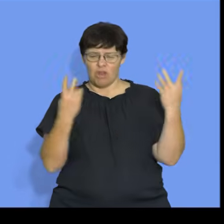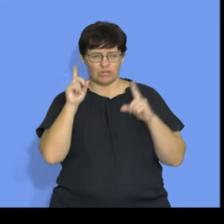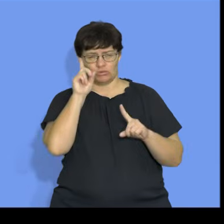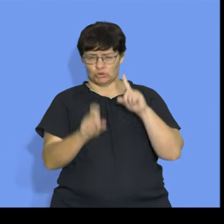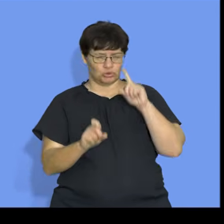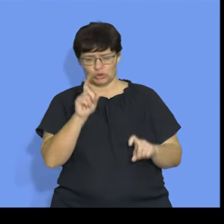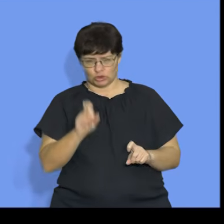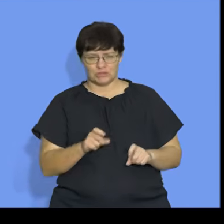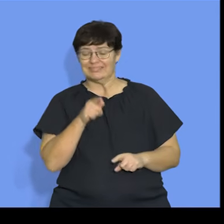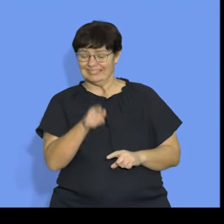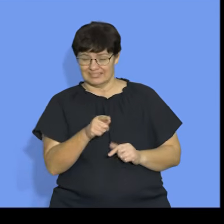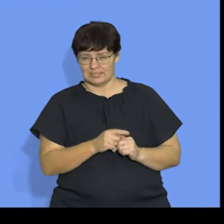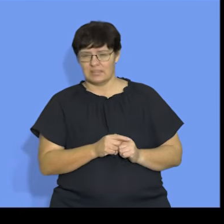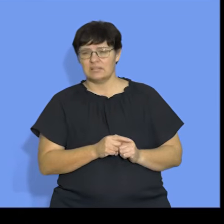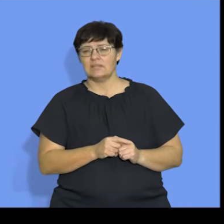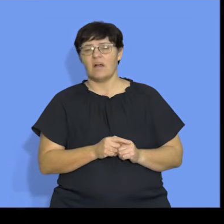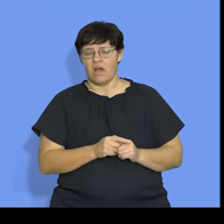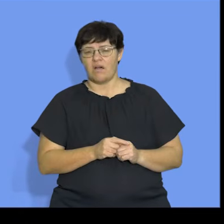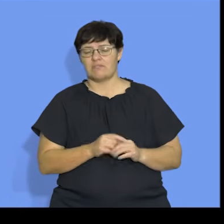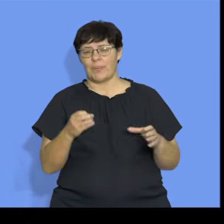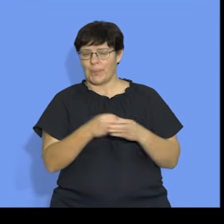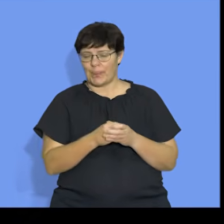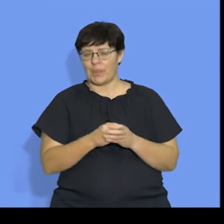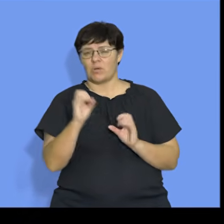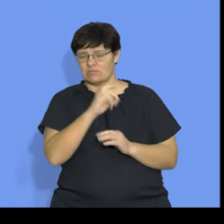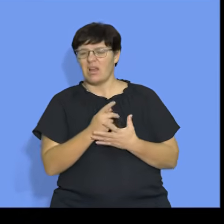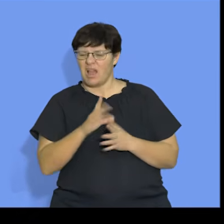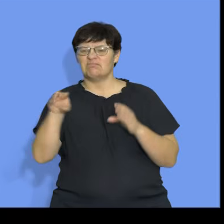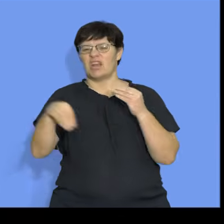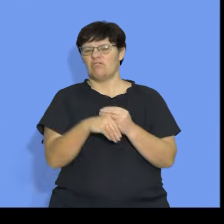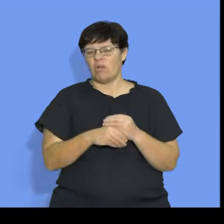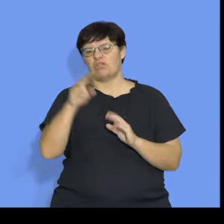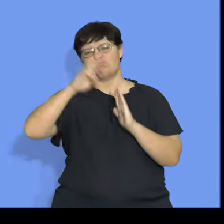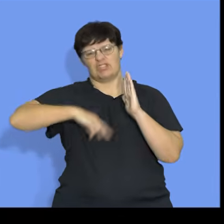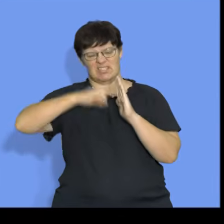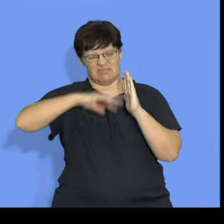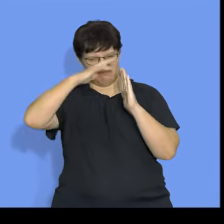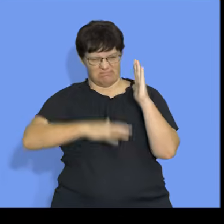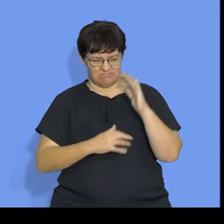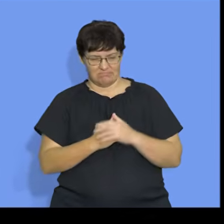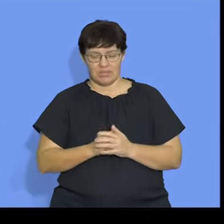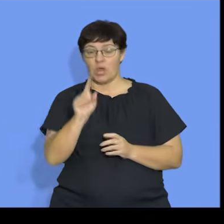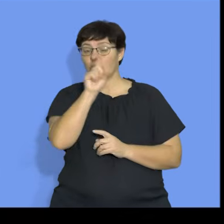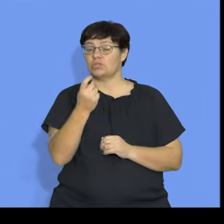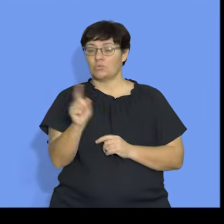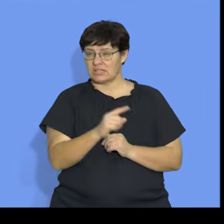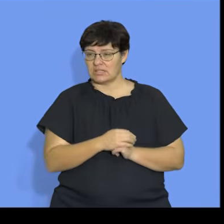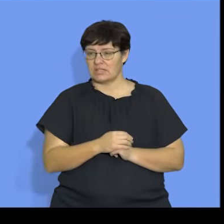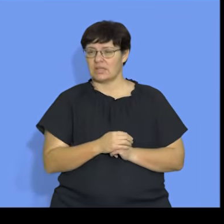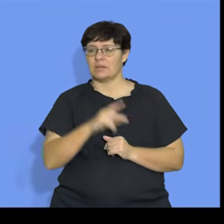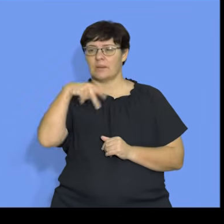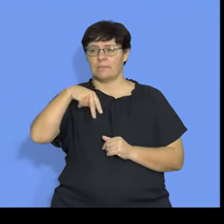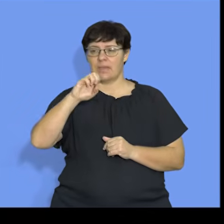questions on this section in microorganisms involve some kind of reading piece. The question here is on